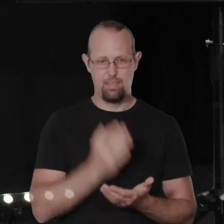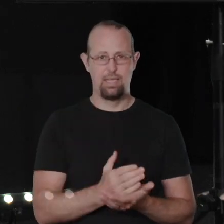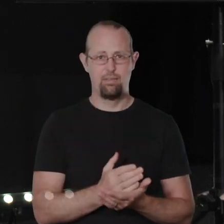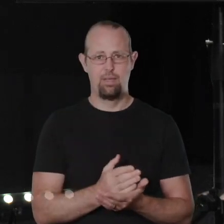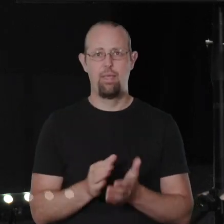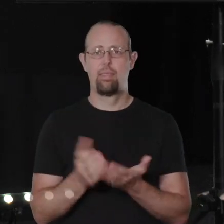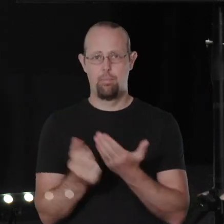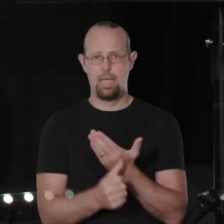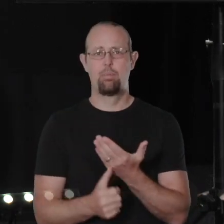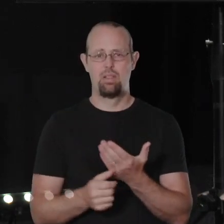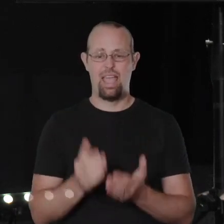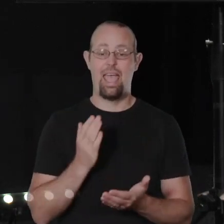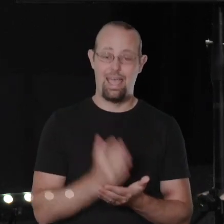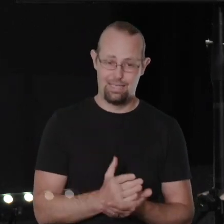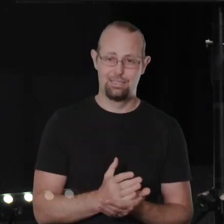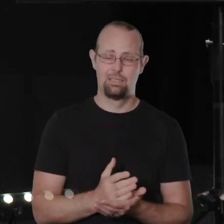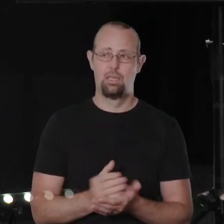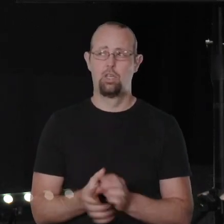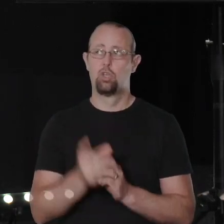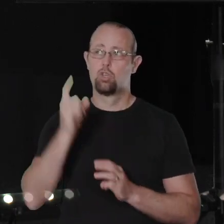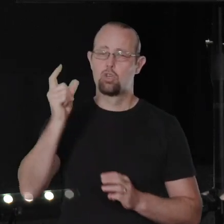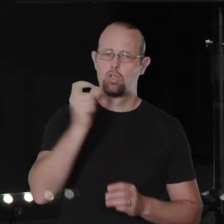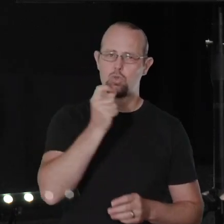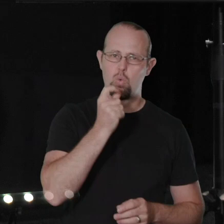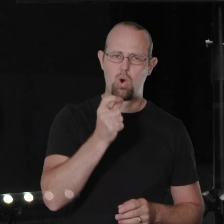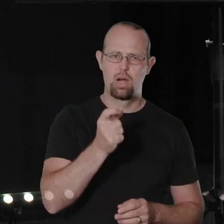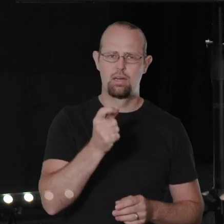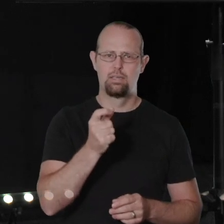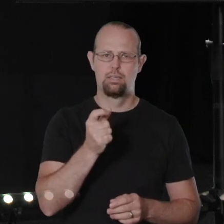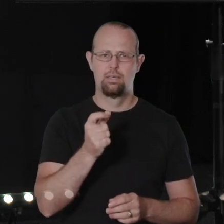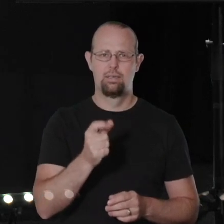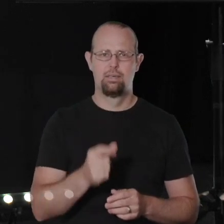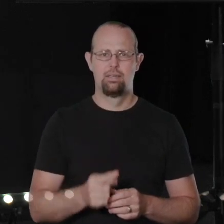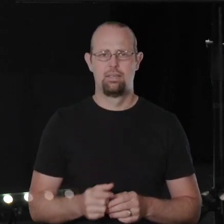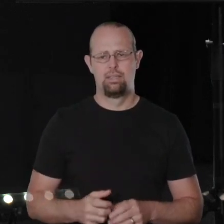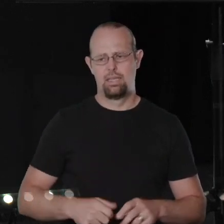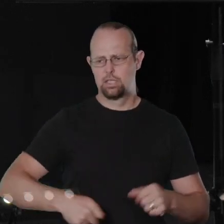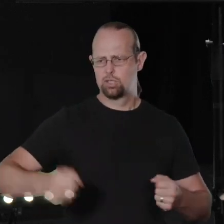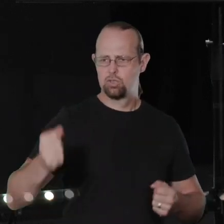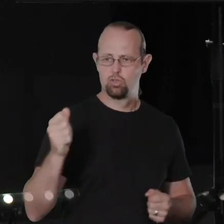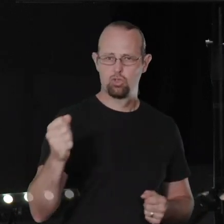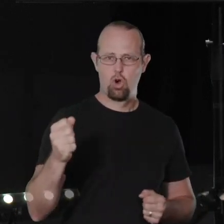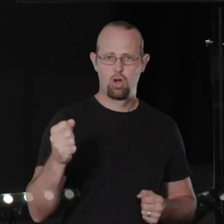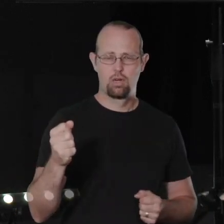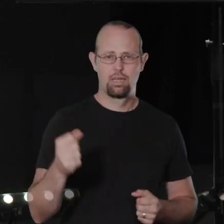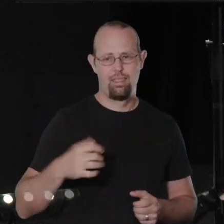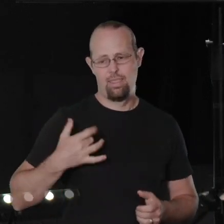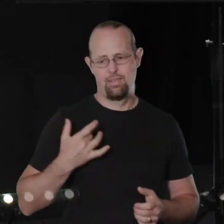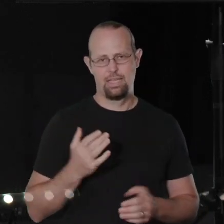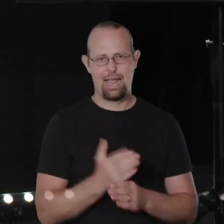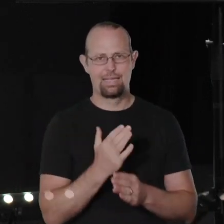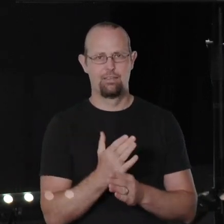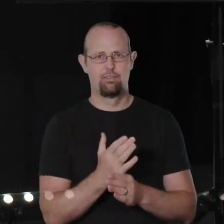God, sharper than any double-edged sword, living and active. Believing in what you read in the